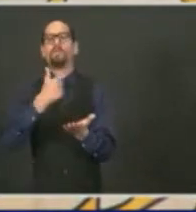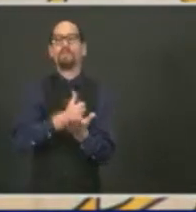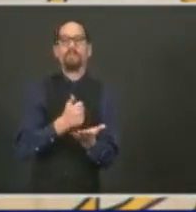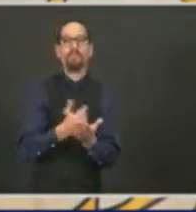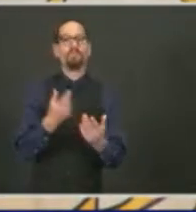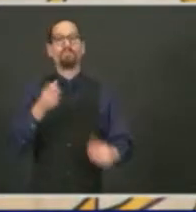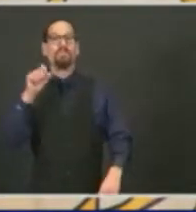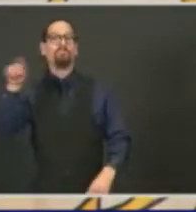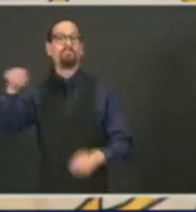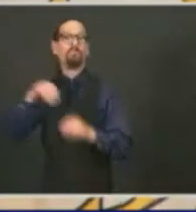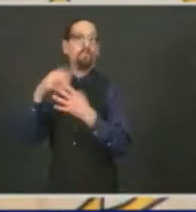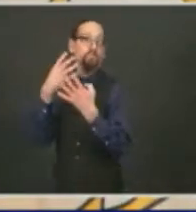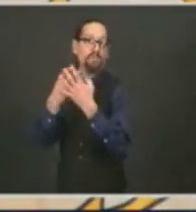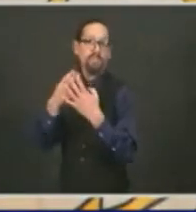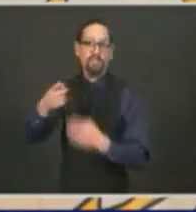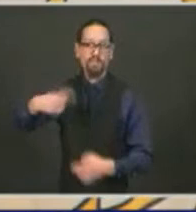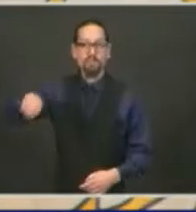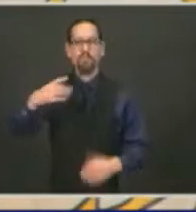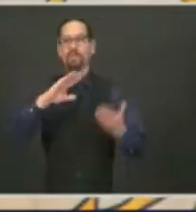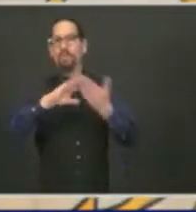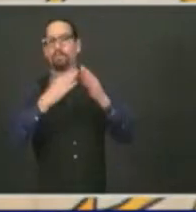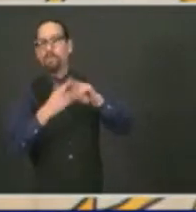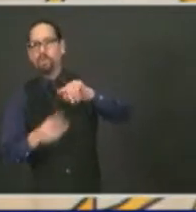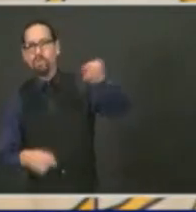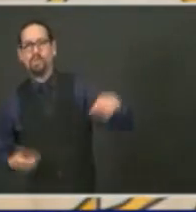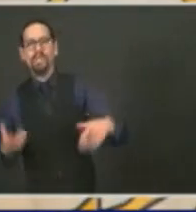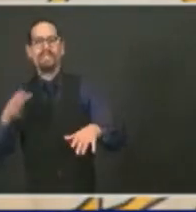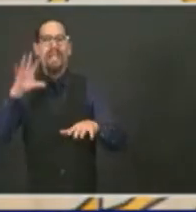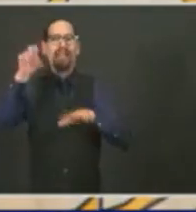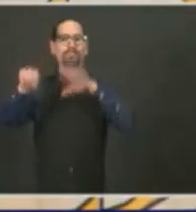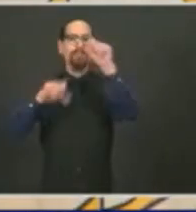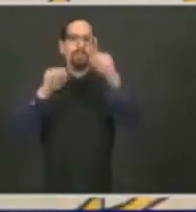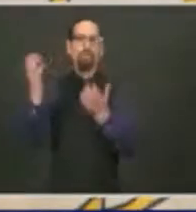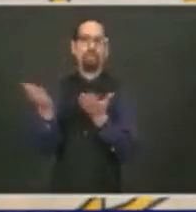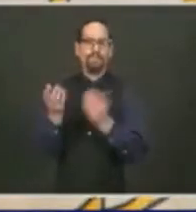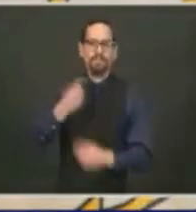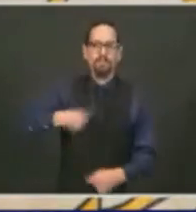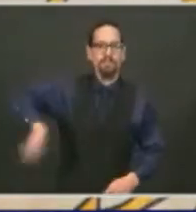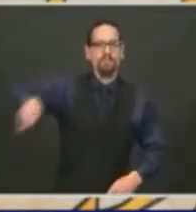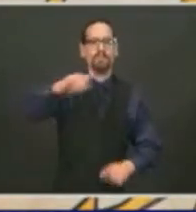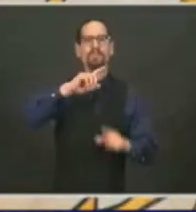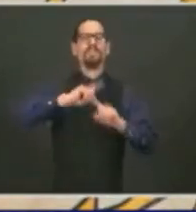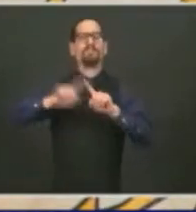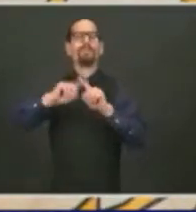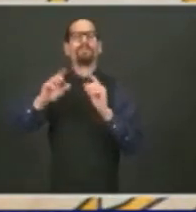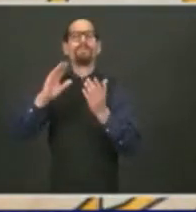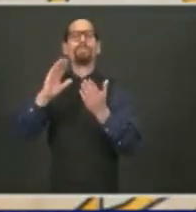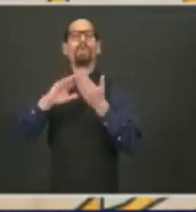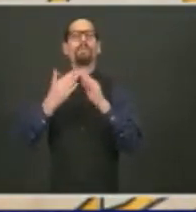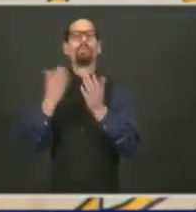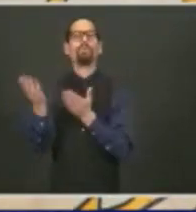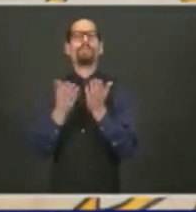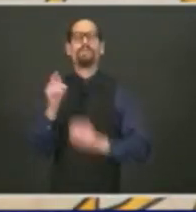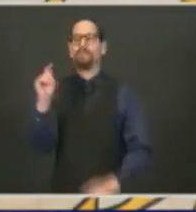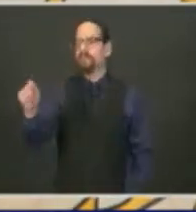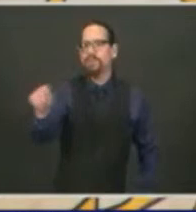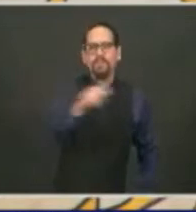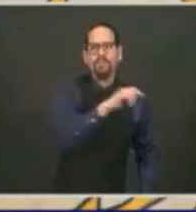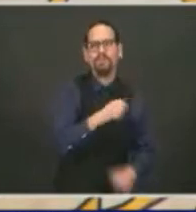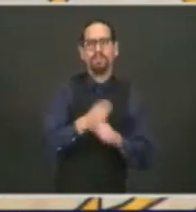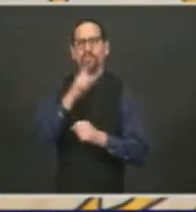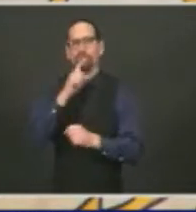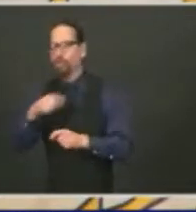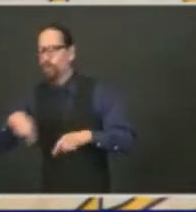more outreach, a lot more in the community, peer recovery coaches, street workers in